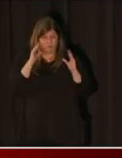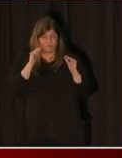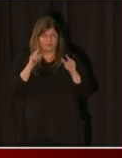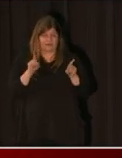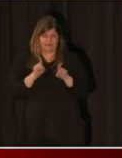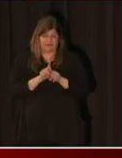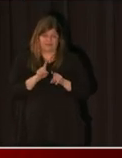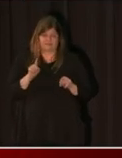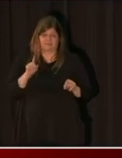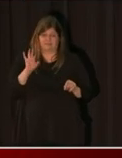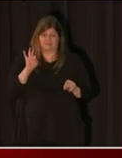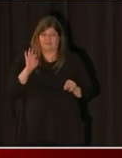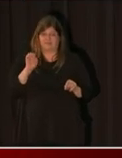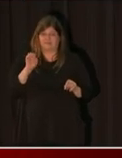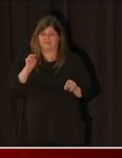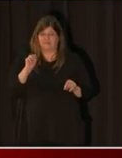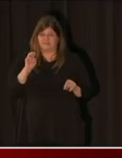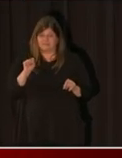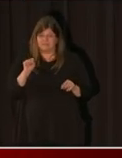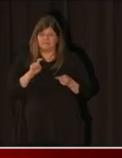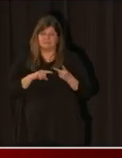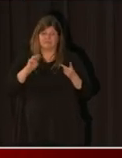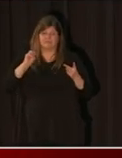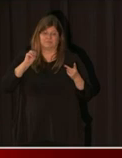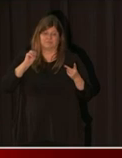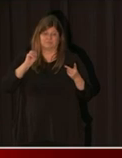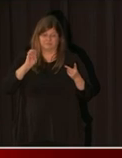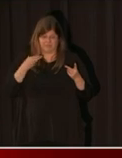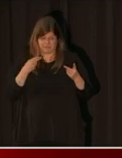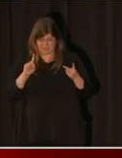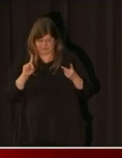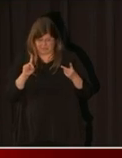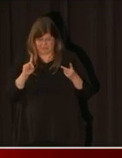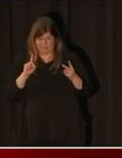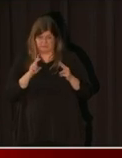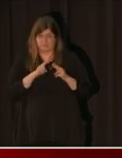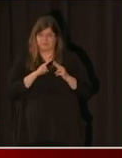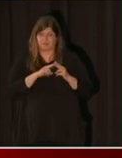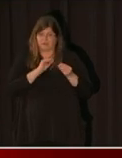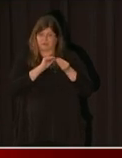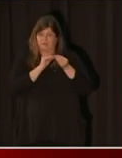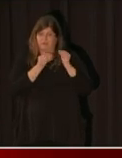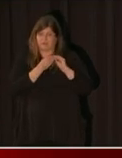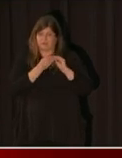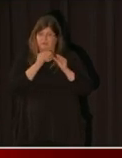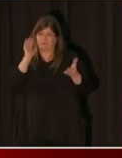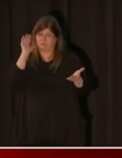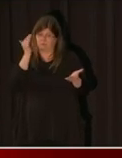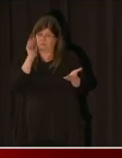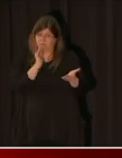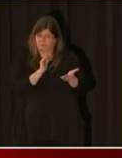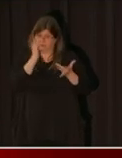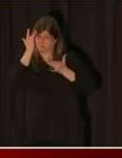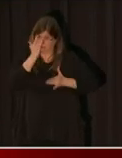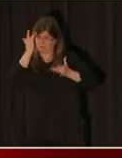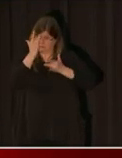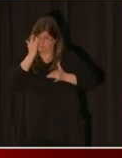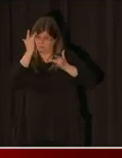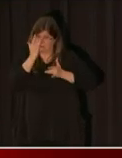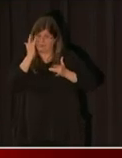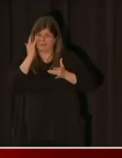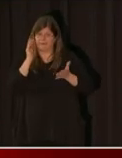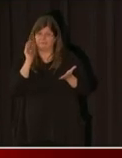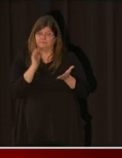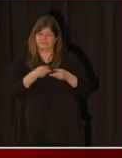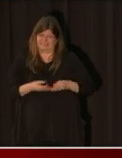has seen the number of individuals out come down as PPE has been distributed and as individuals come off quarantine, we hope to see that at DOC